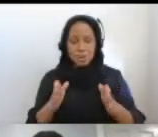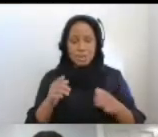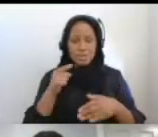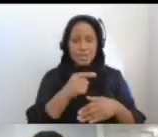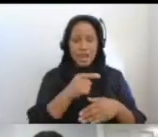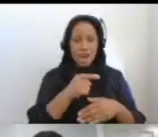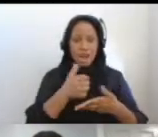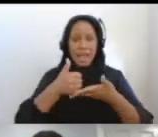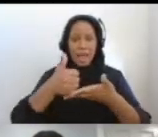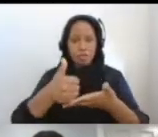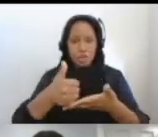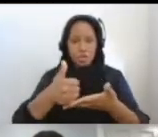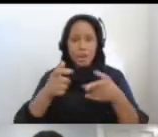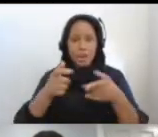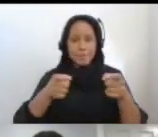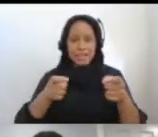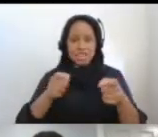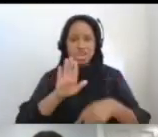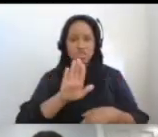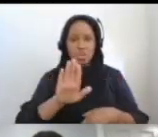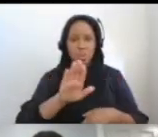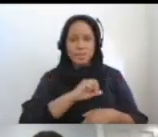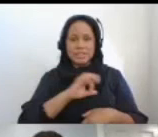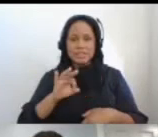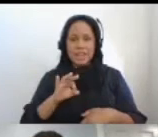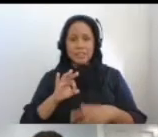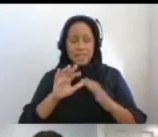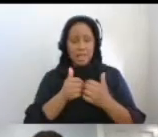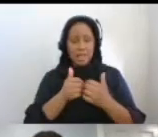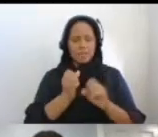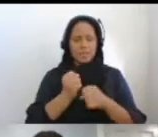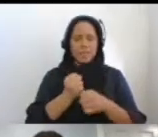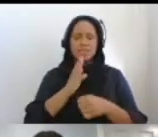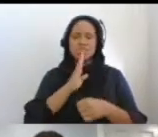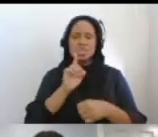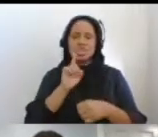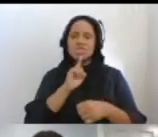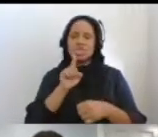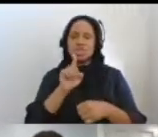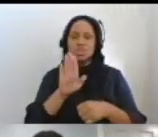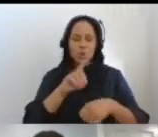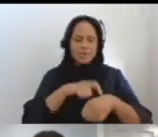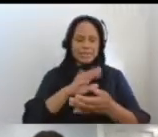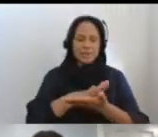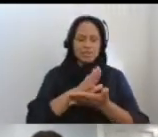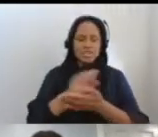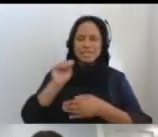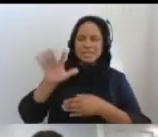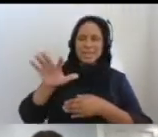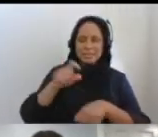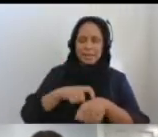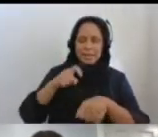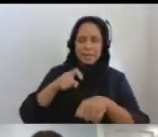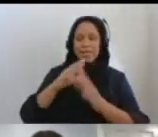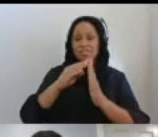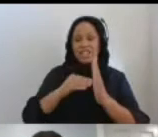manage your staff by making sure timesheets are submitted correctly, by having someone overlook that, and you can pay for someone to do that to